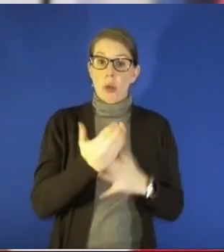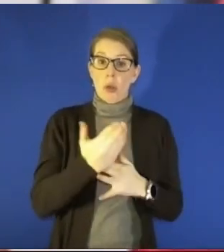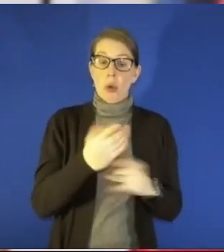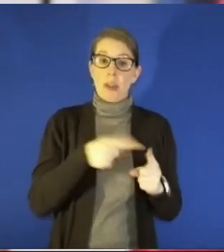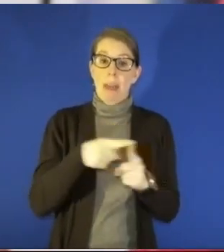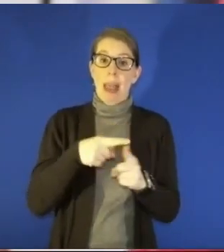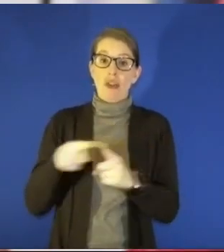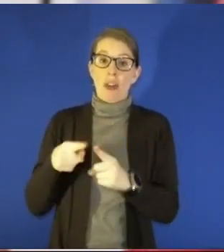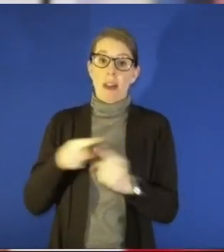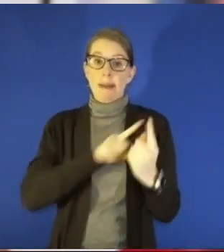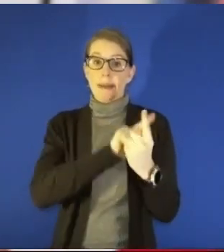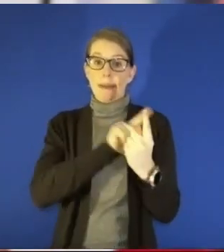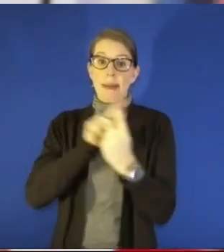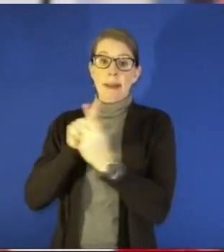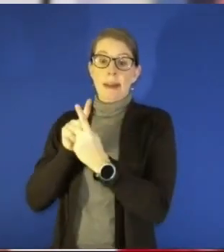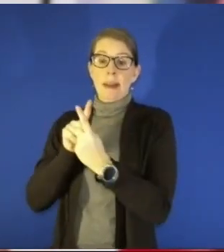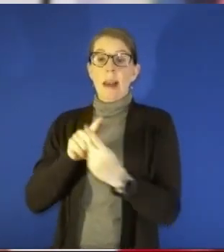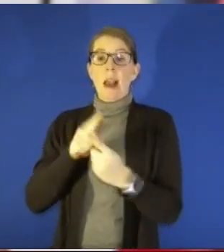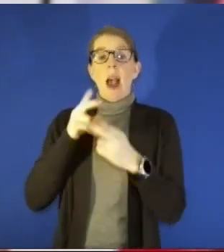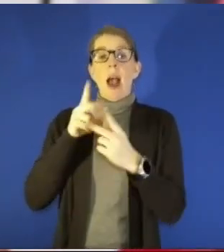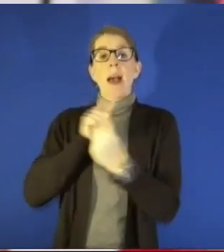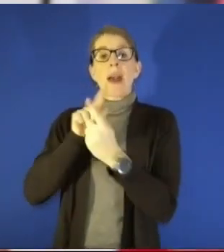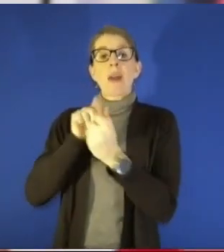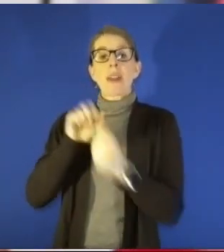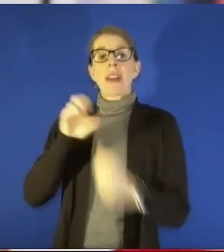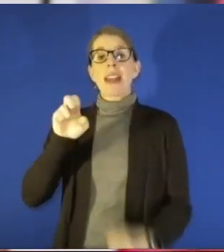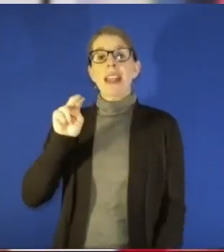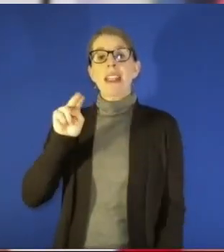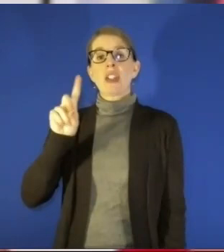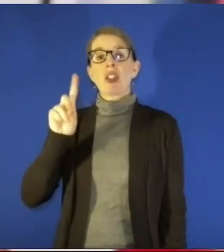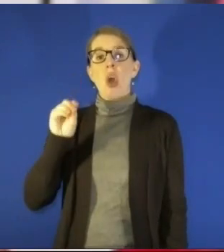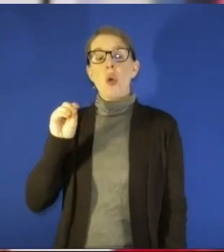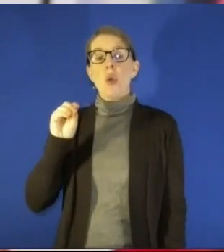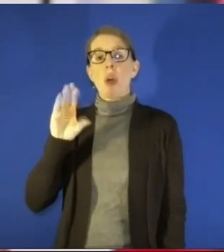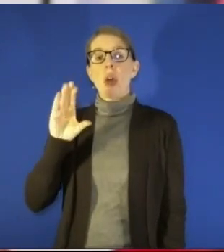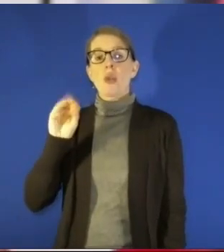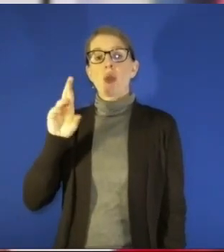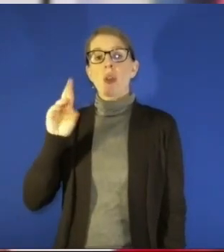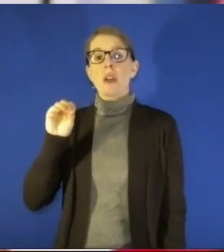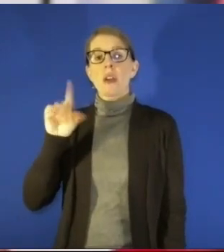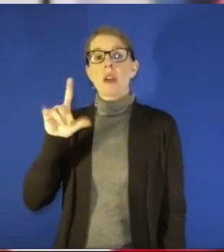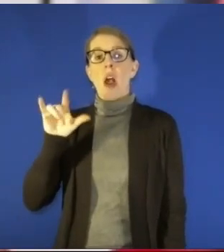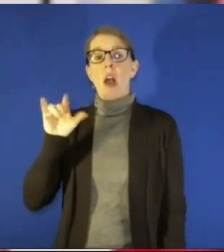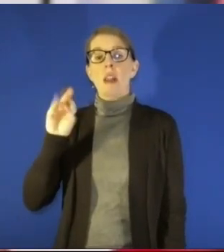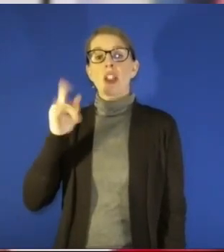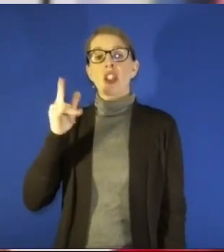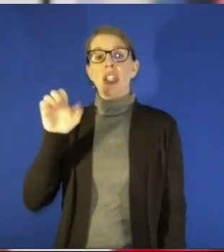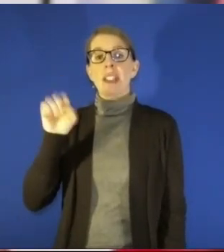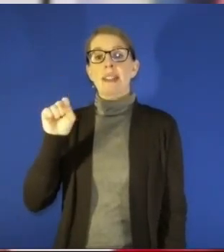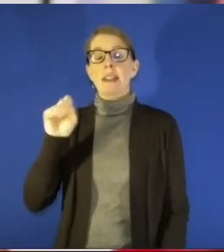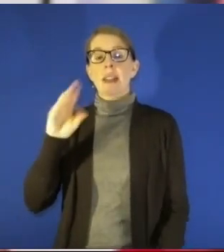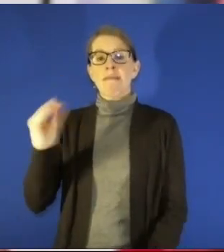I saw an endocrinologist, and they gave me a very small dose of a synthroid,